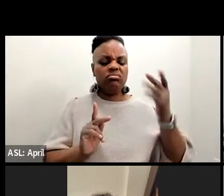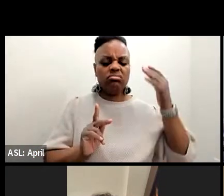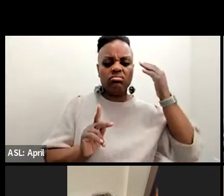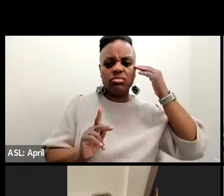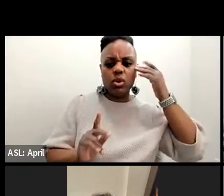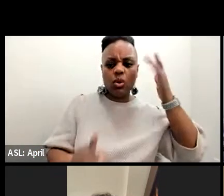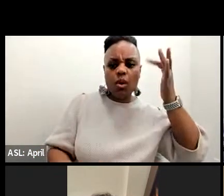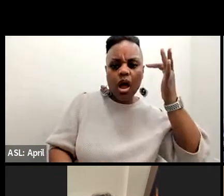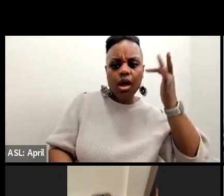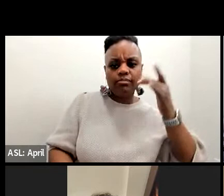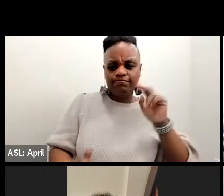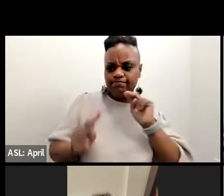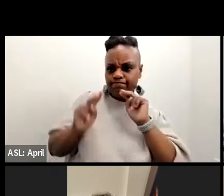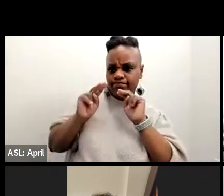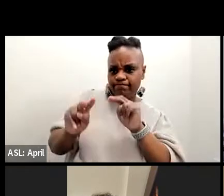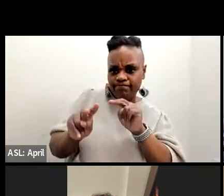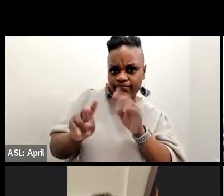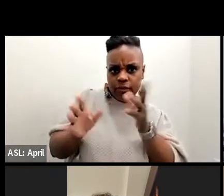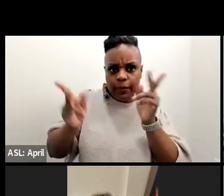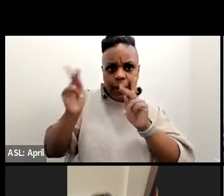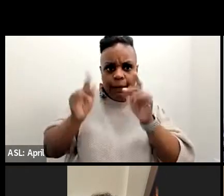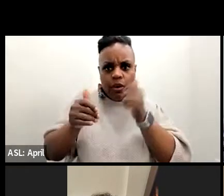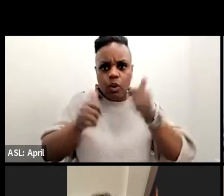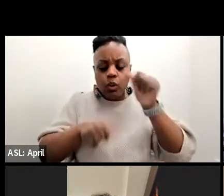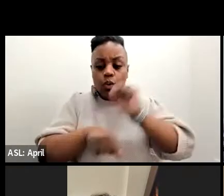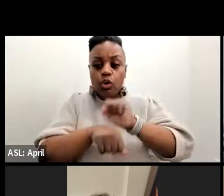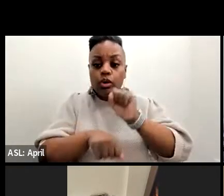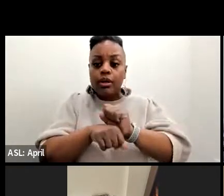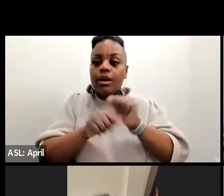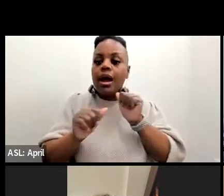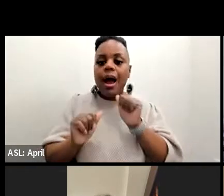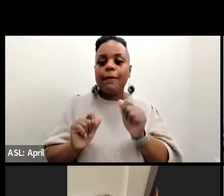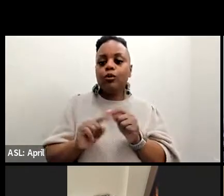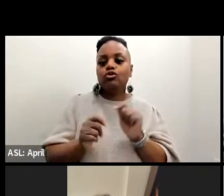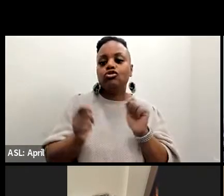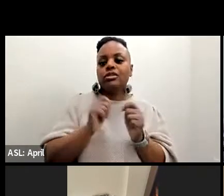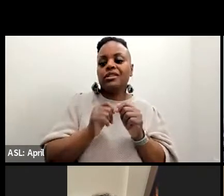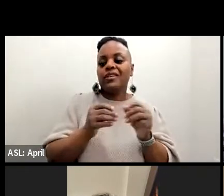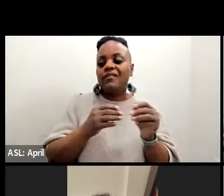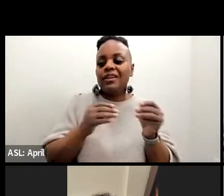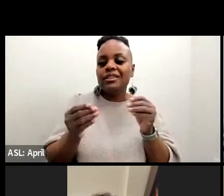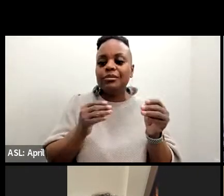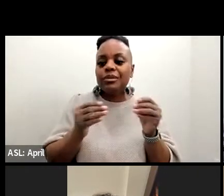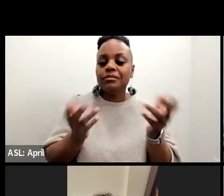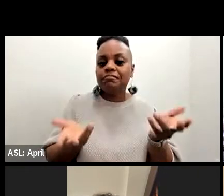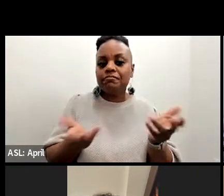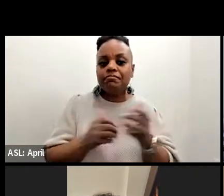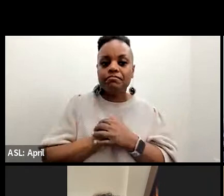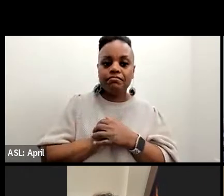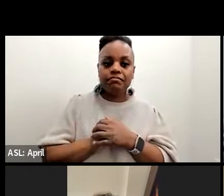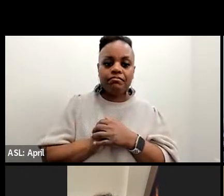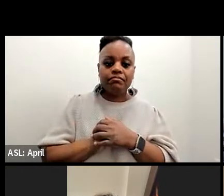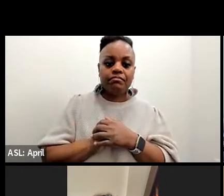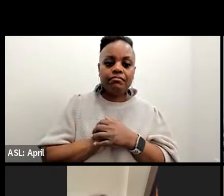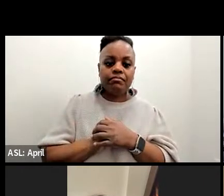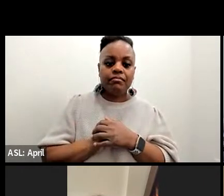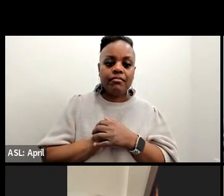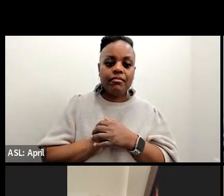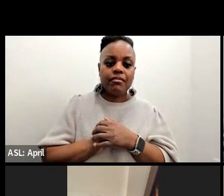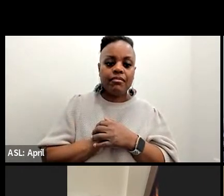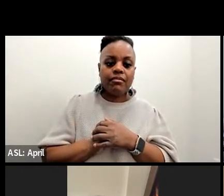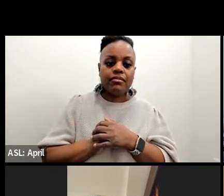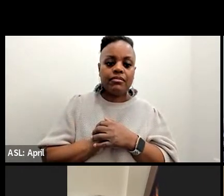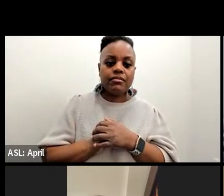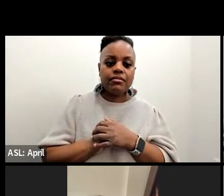of these organizational issues. So I don't know. I mean, you know, in thinking as a policymaker, there may be a place to engage with some of